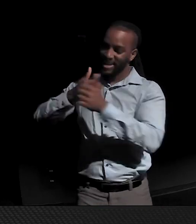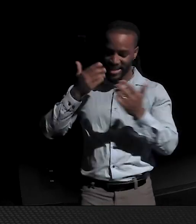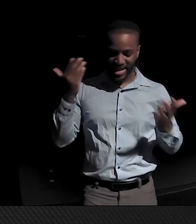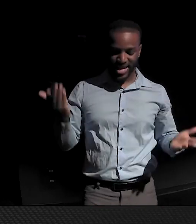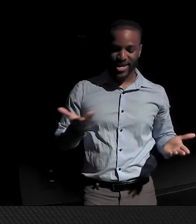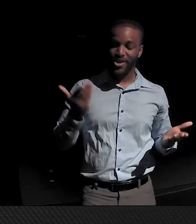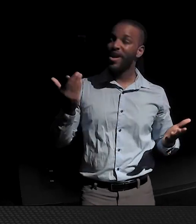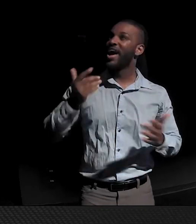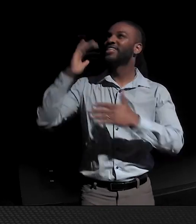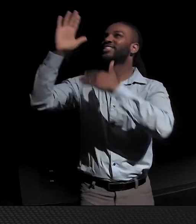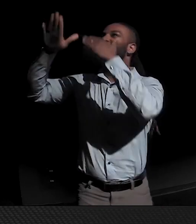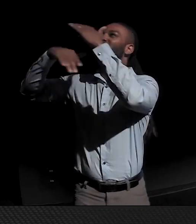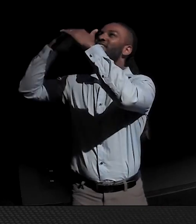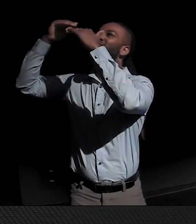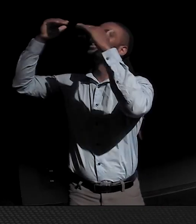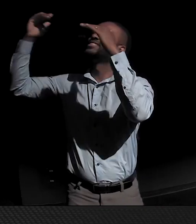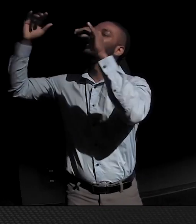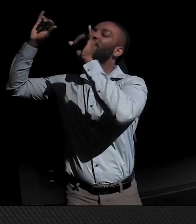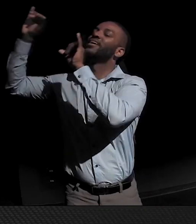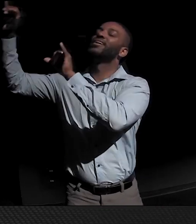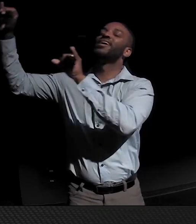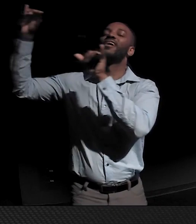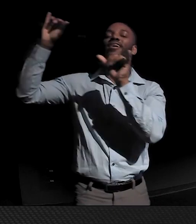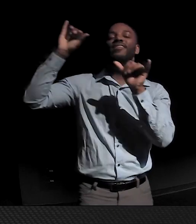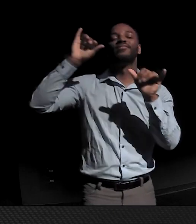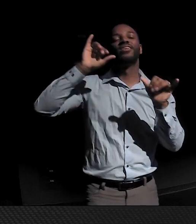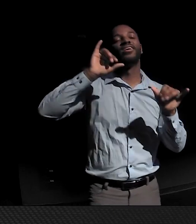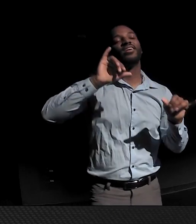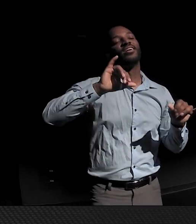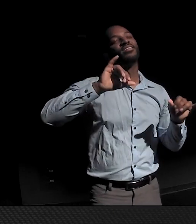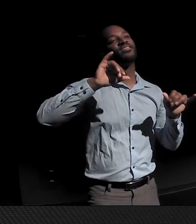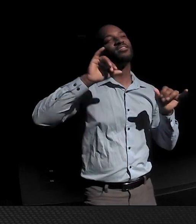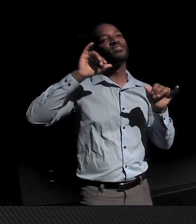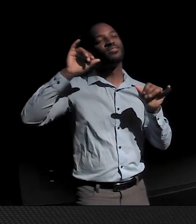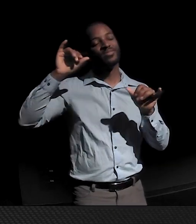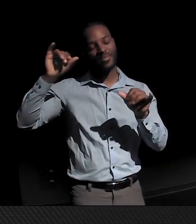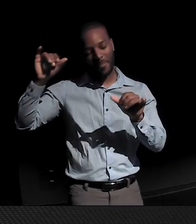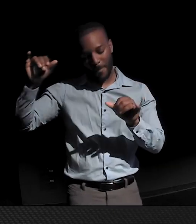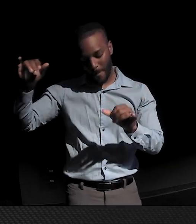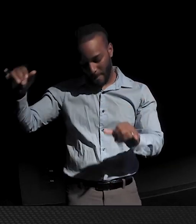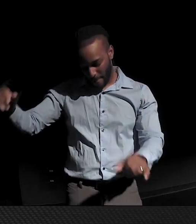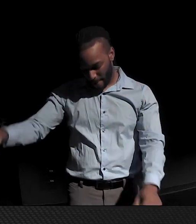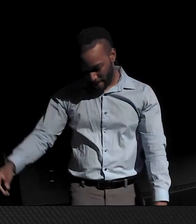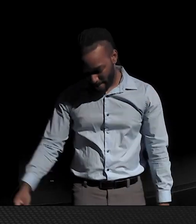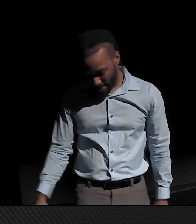done, here as it is in heaven.